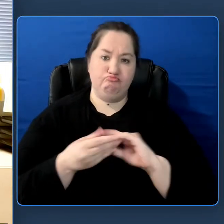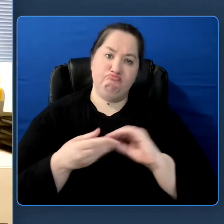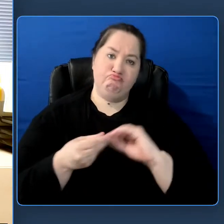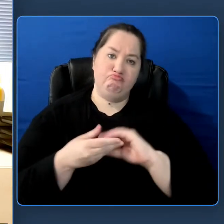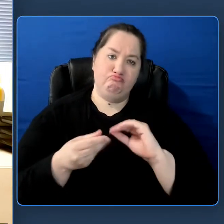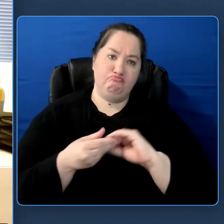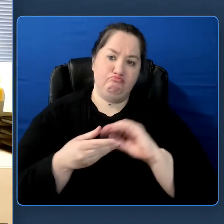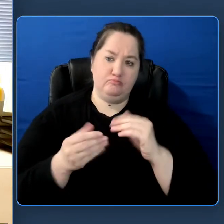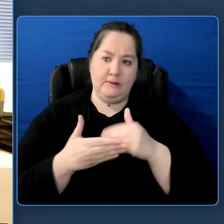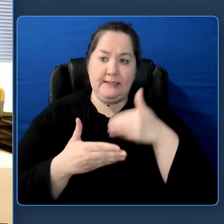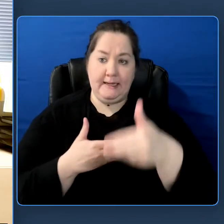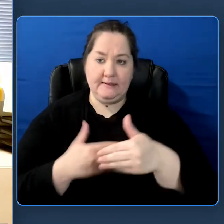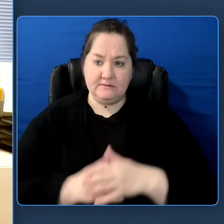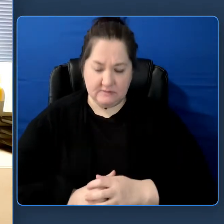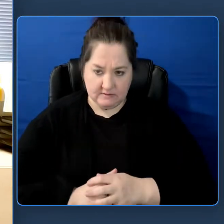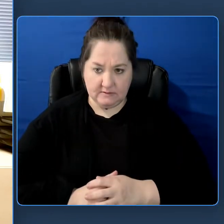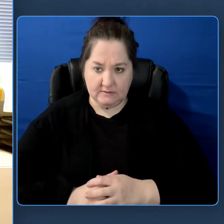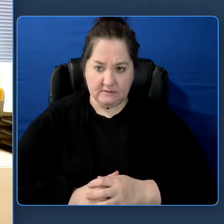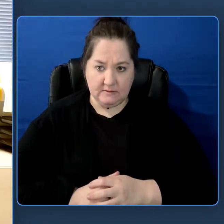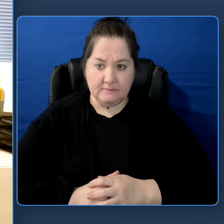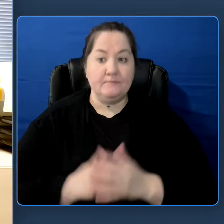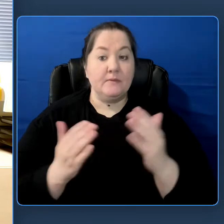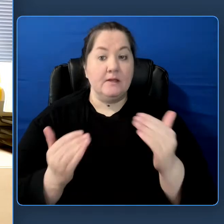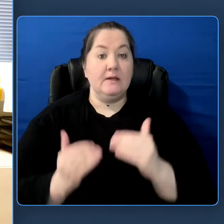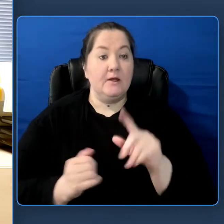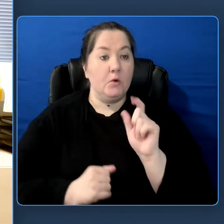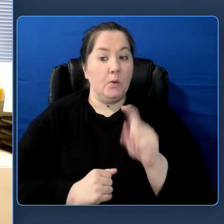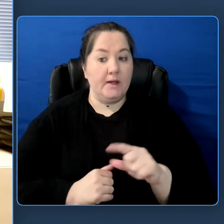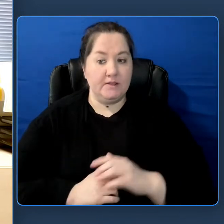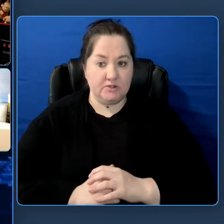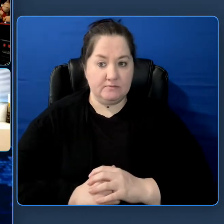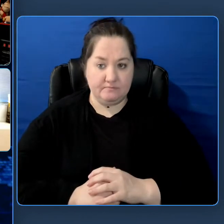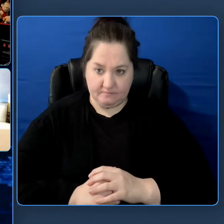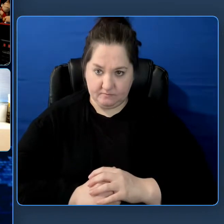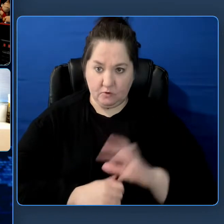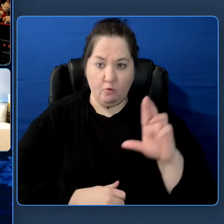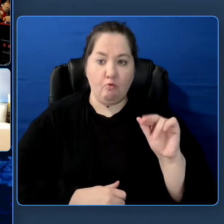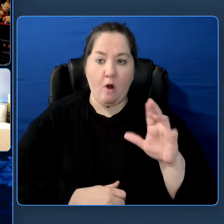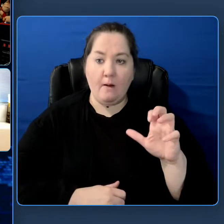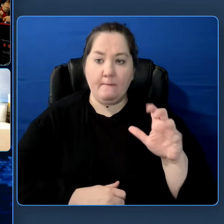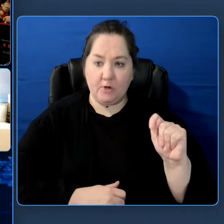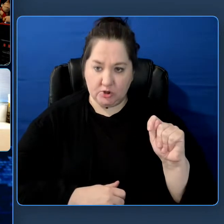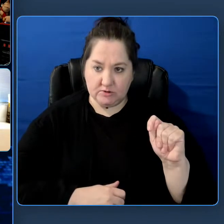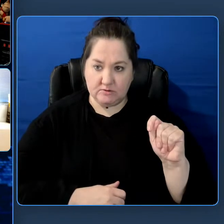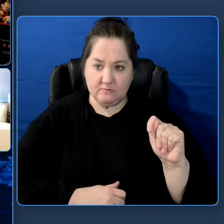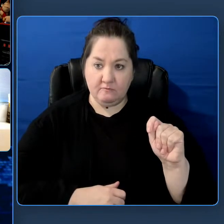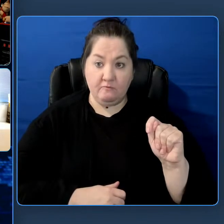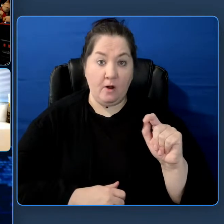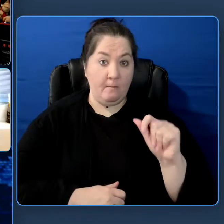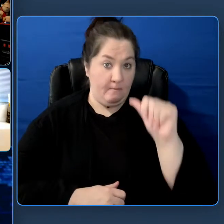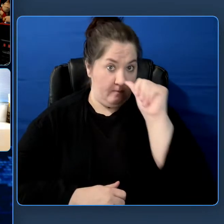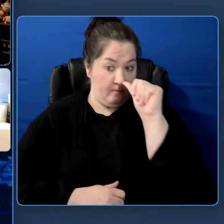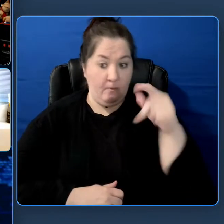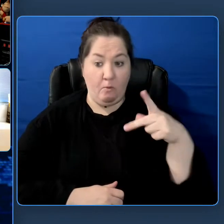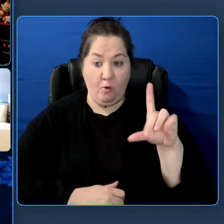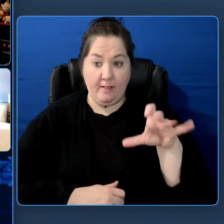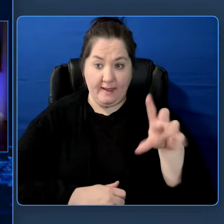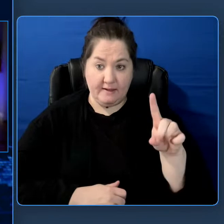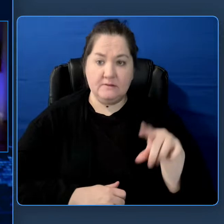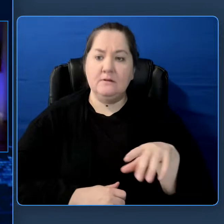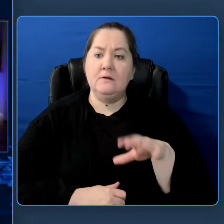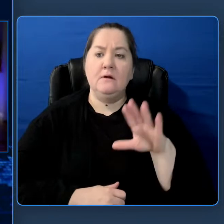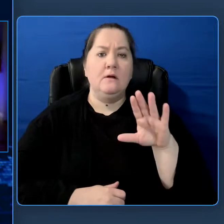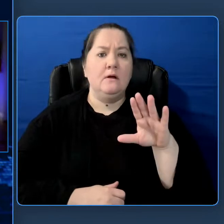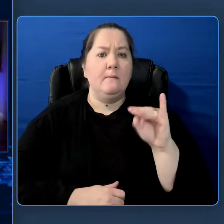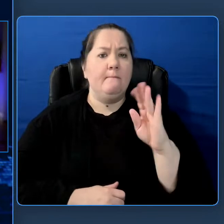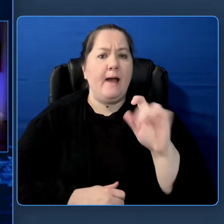talk about next. Next question. All right, Robert Sababity from Poland asks, Michael,